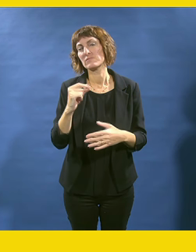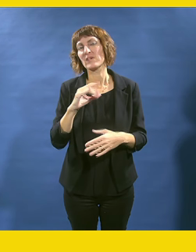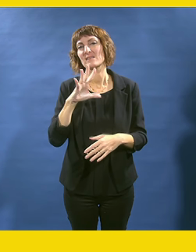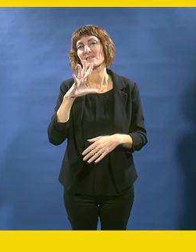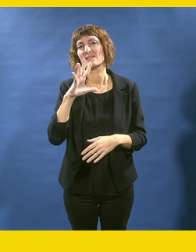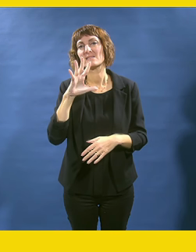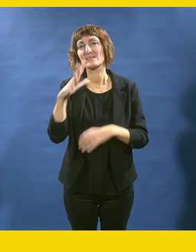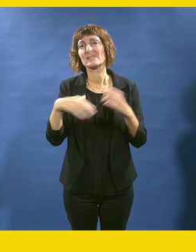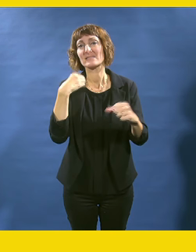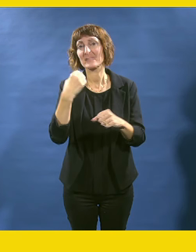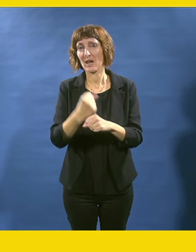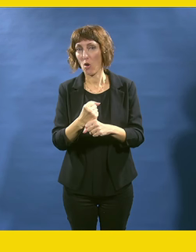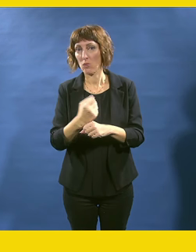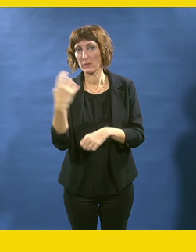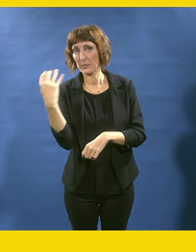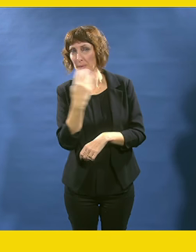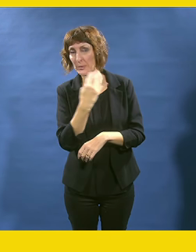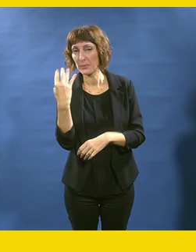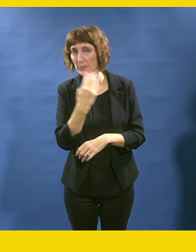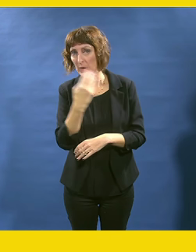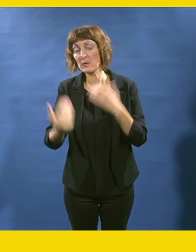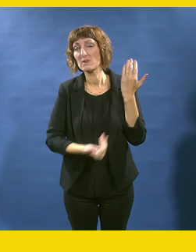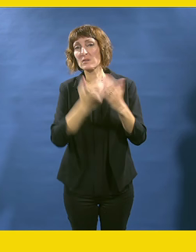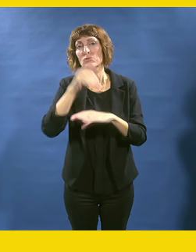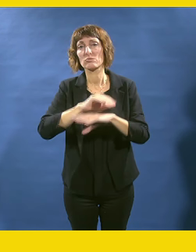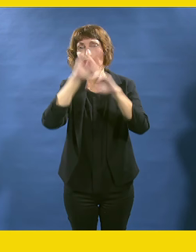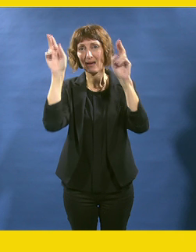Against Women, on November